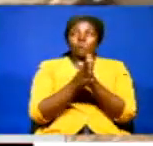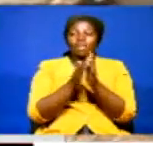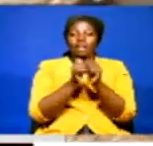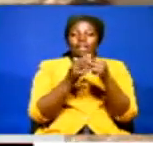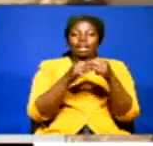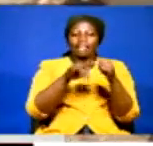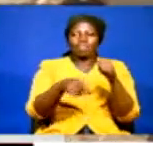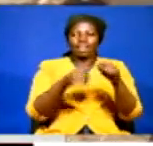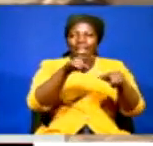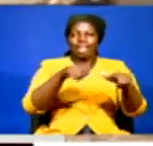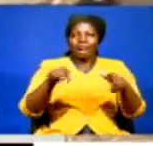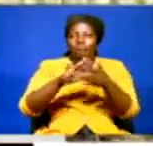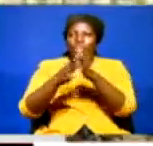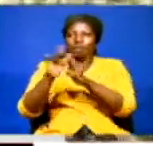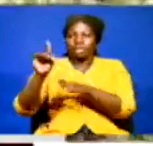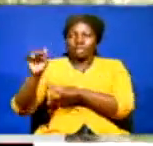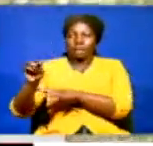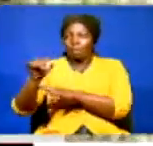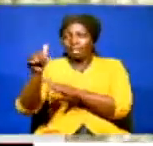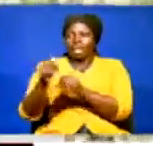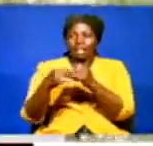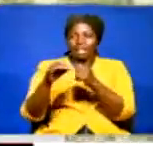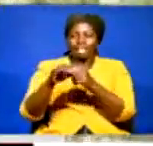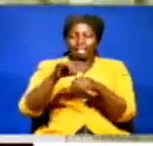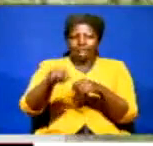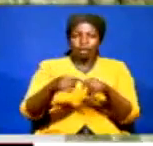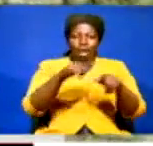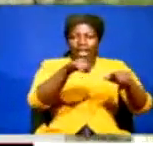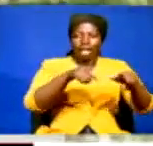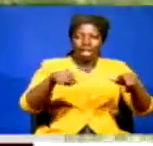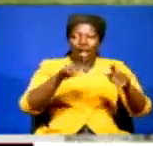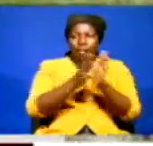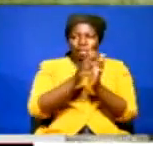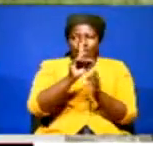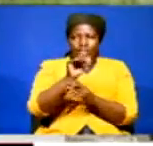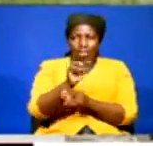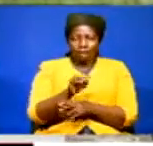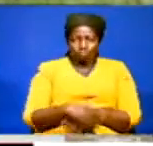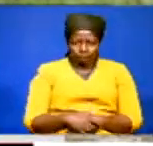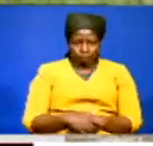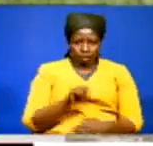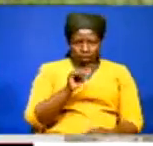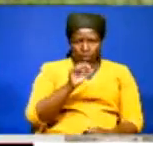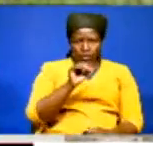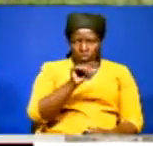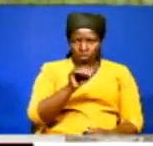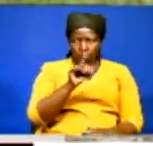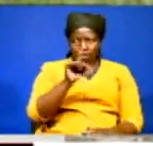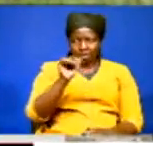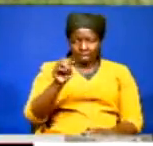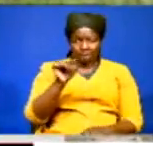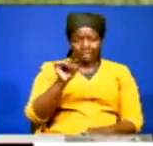and about 80,000 acres with a dam. Gogo Dam has been proposed upstream, and it's one of the dams being considered to